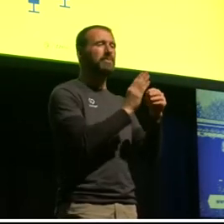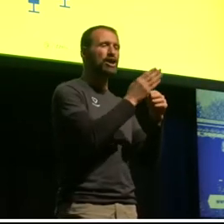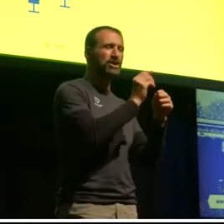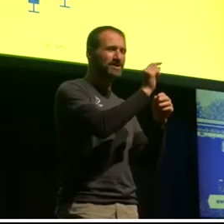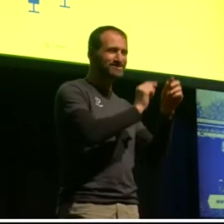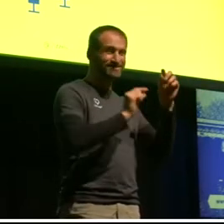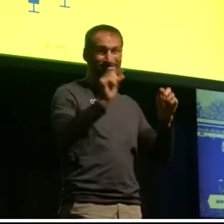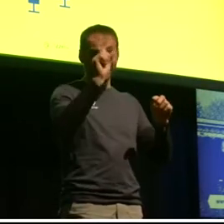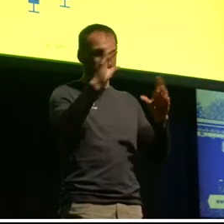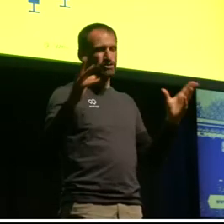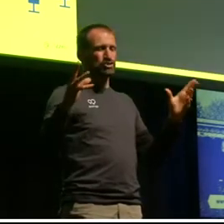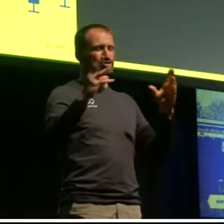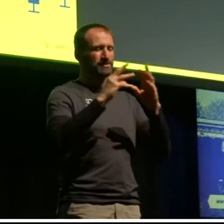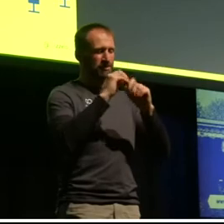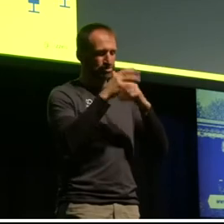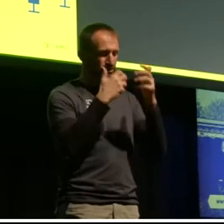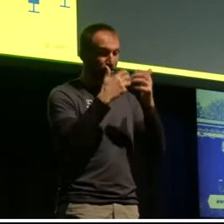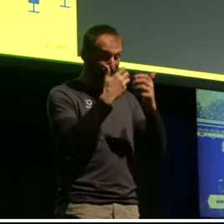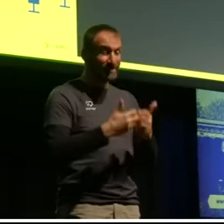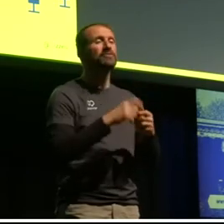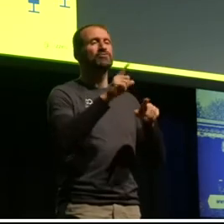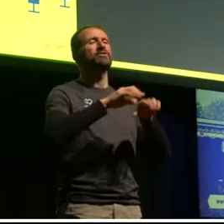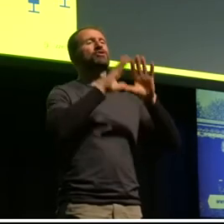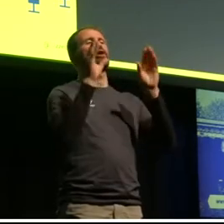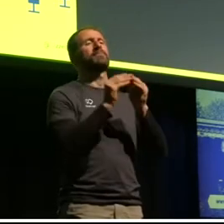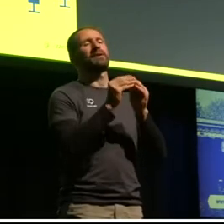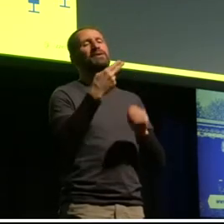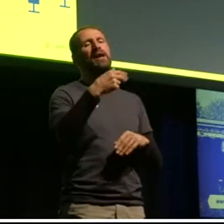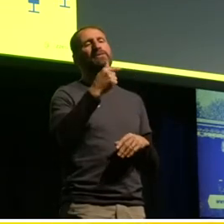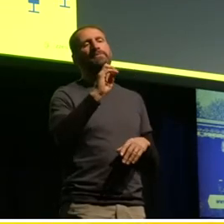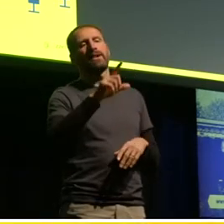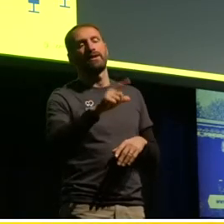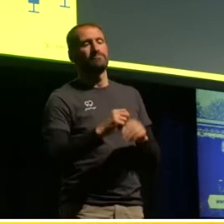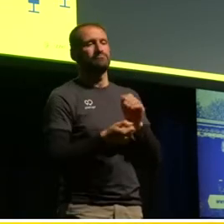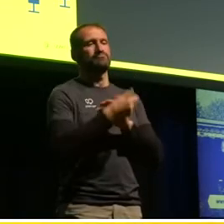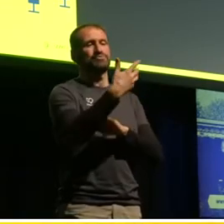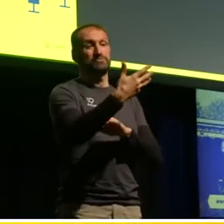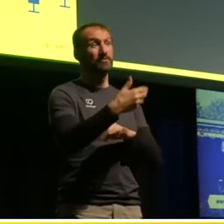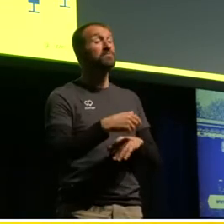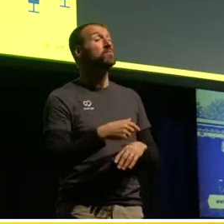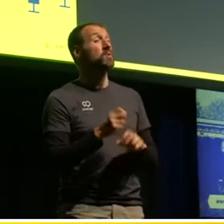complete HTML. That's quite nice. So let's run the test again. This. The